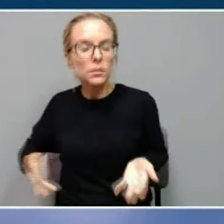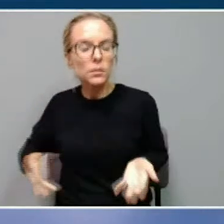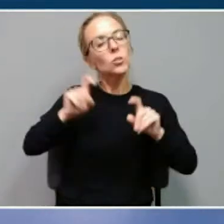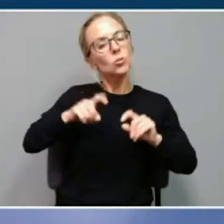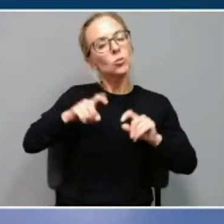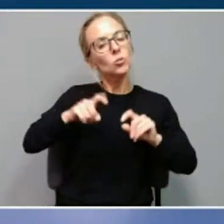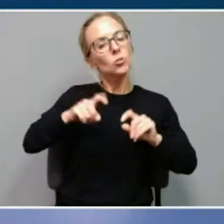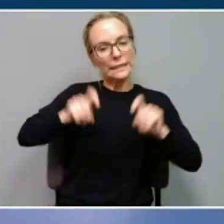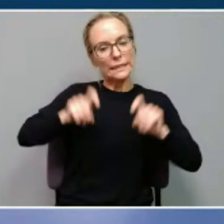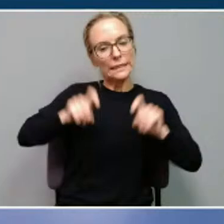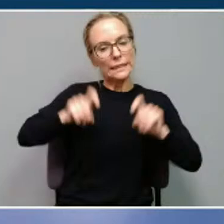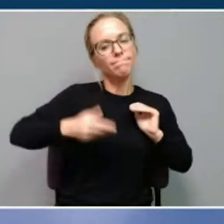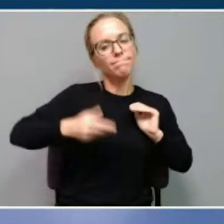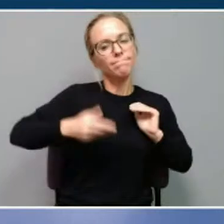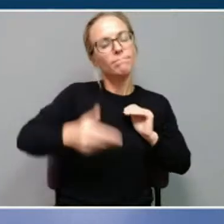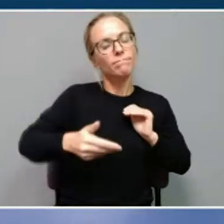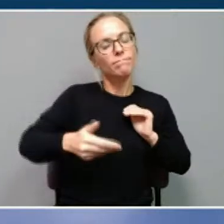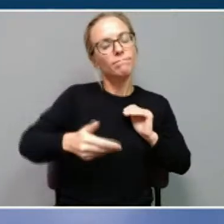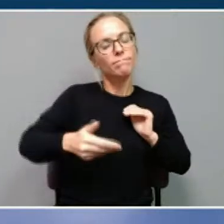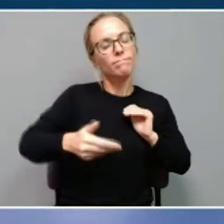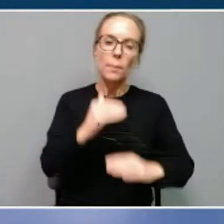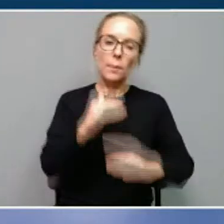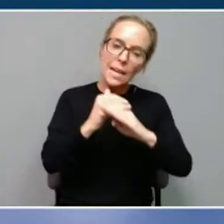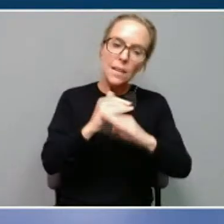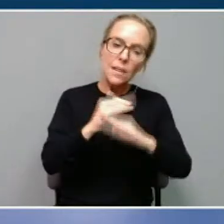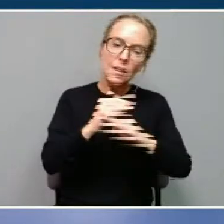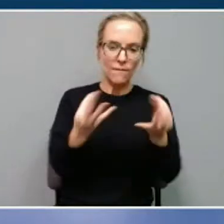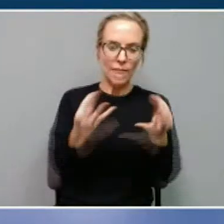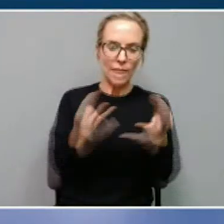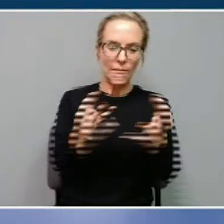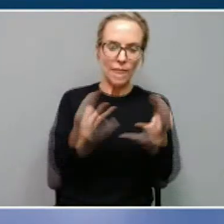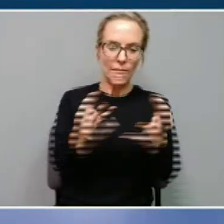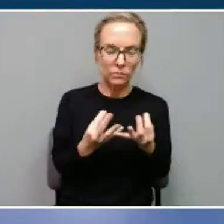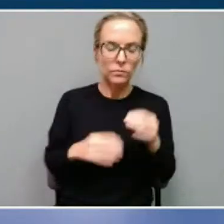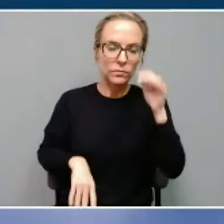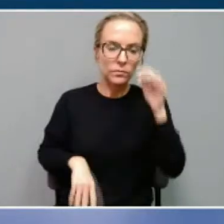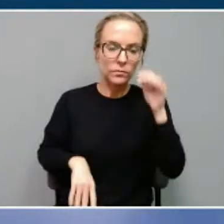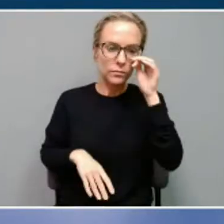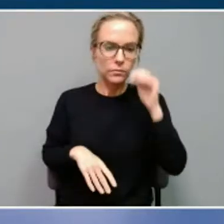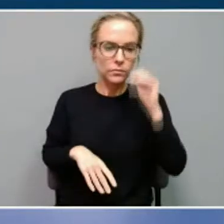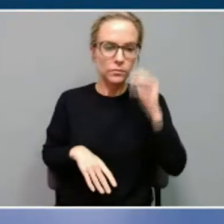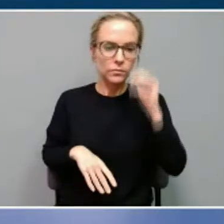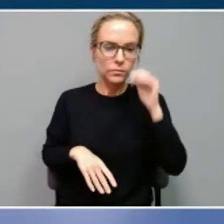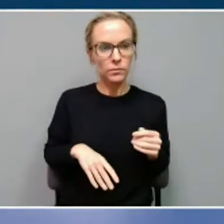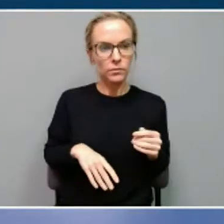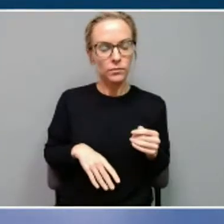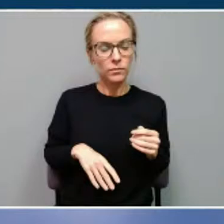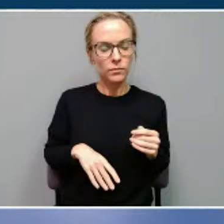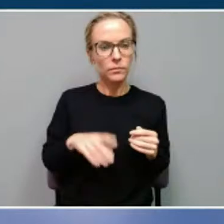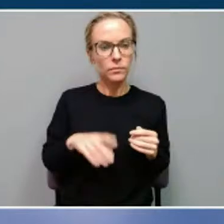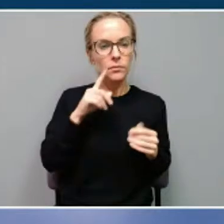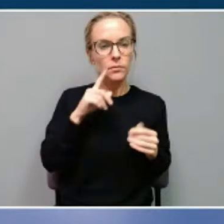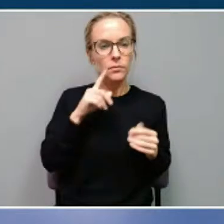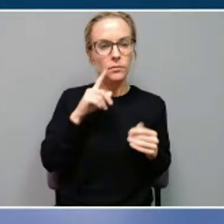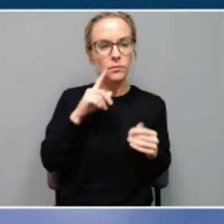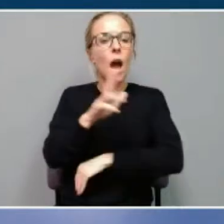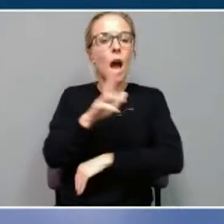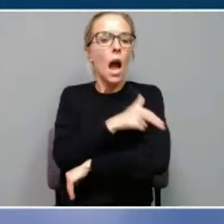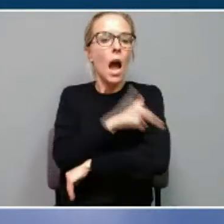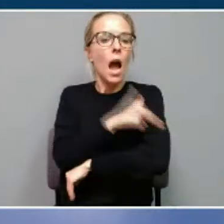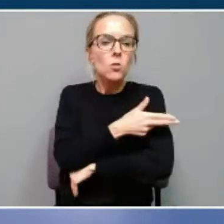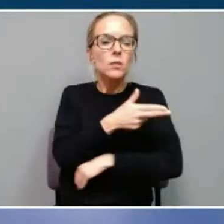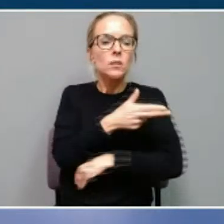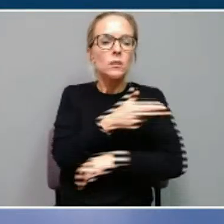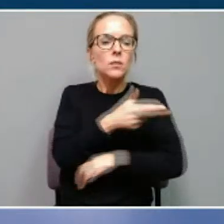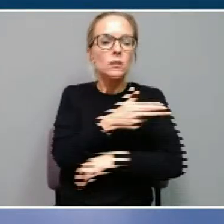something you can do to protect your family. Were we able to get line graphs of hospitalizations, ICU, and